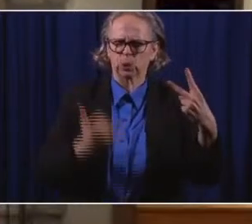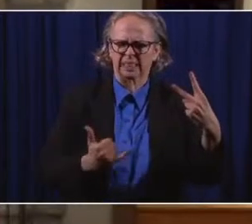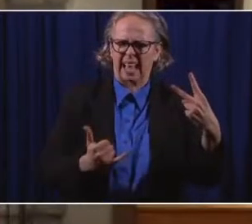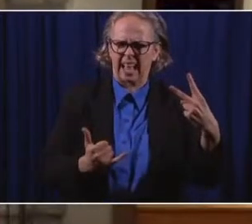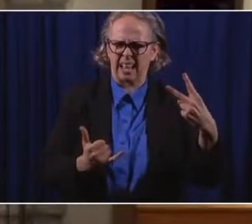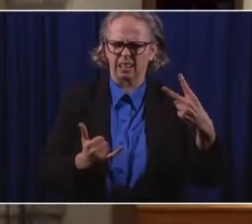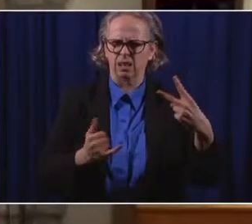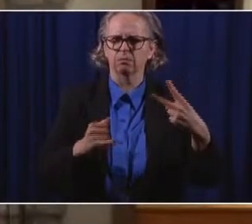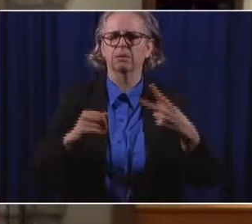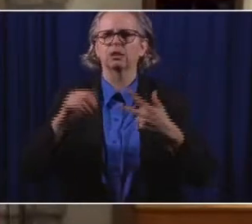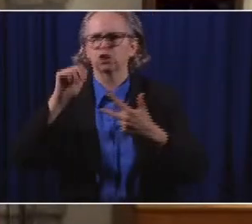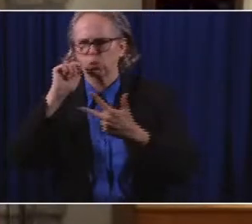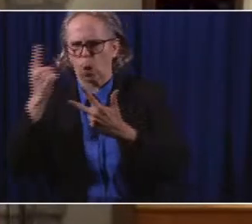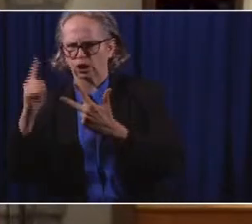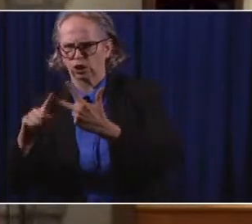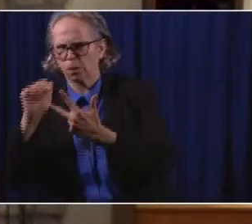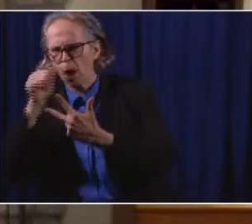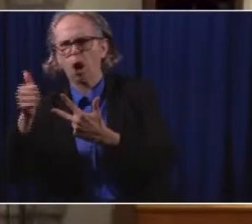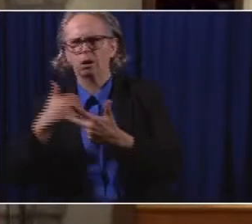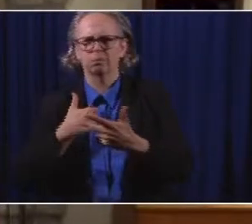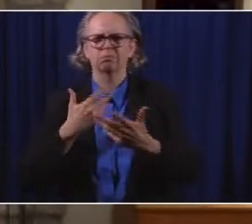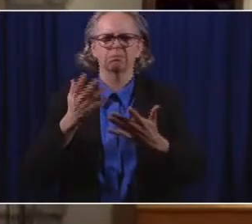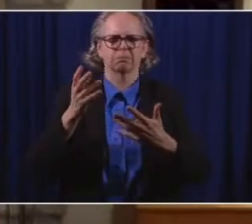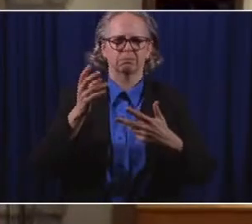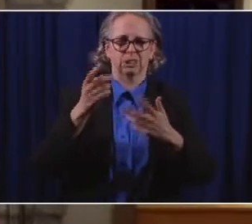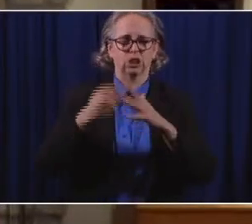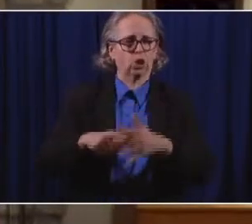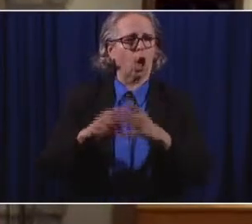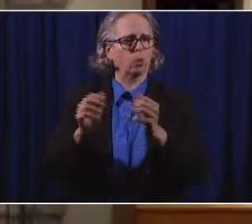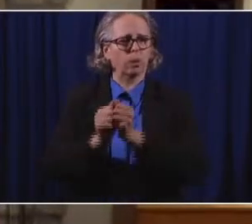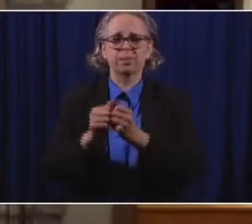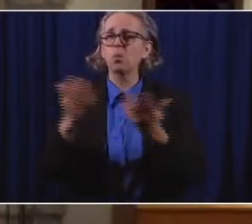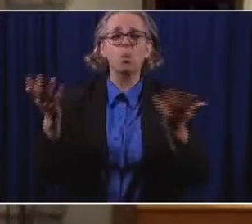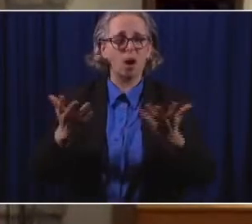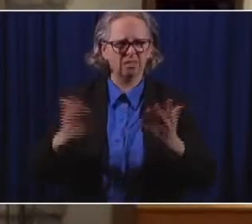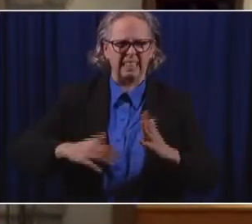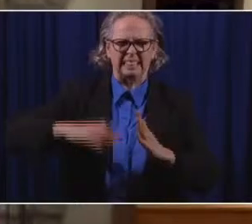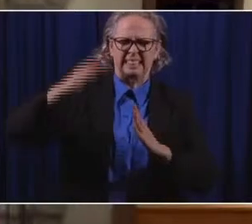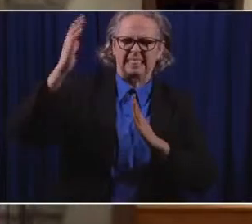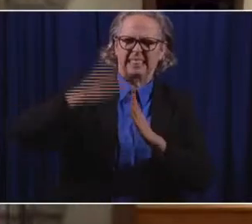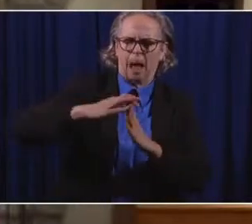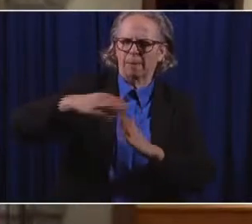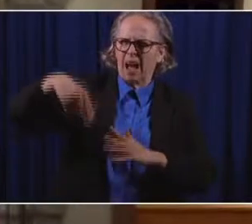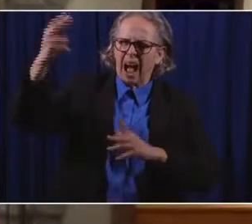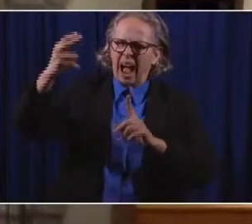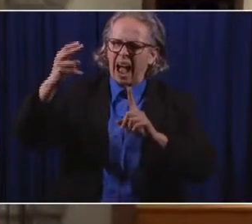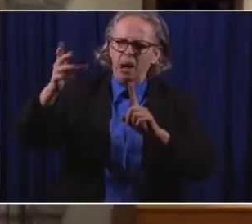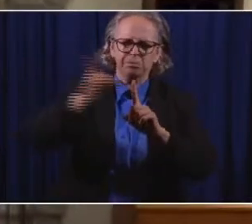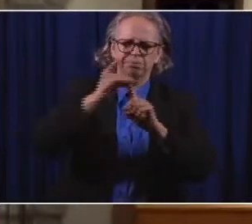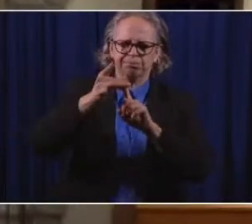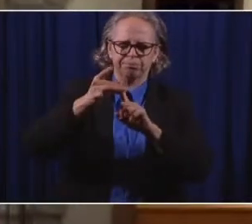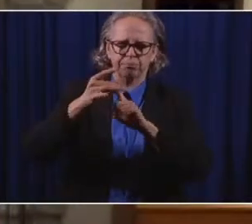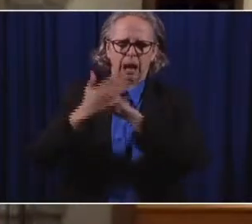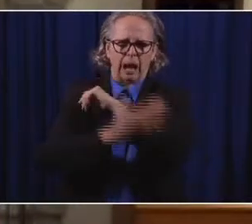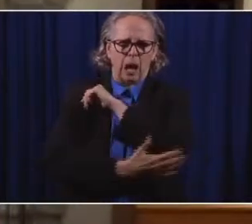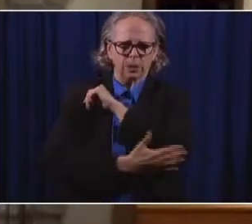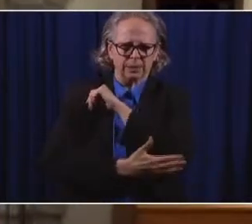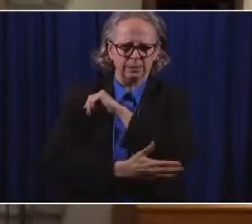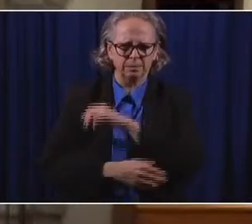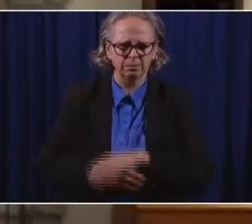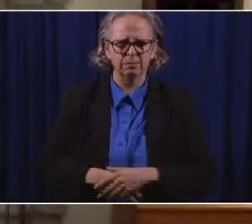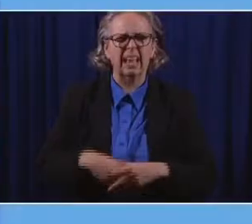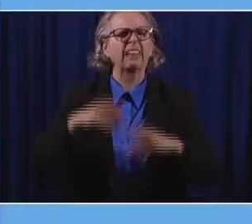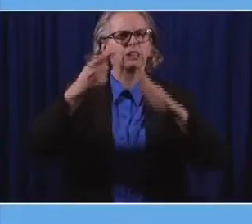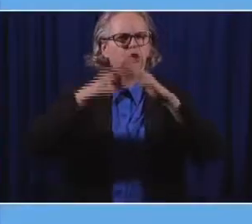the highest of the high incidence counties. And again, we'll start with these counties and start working our